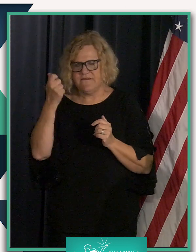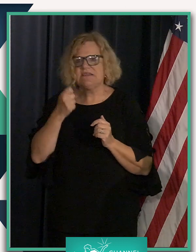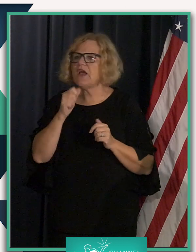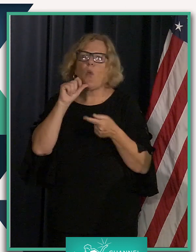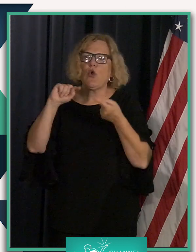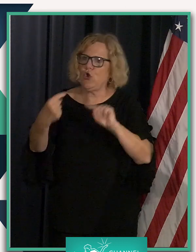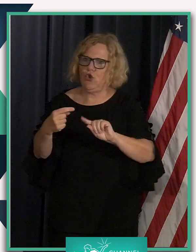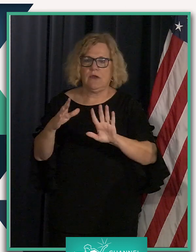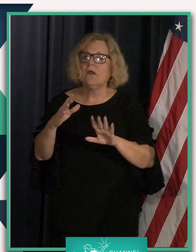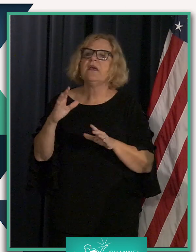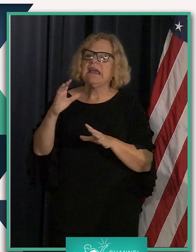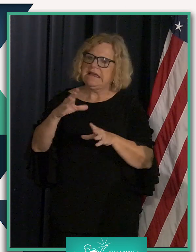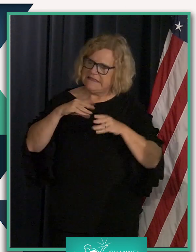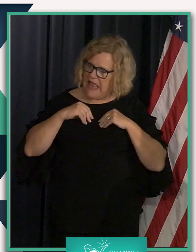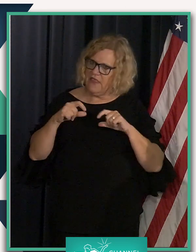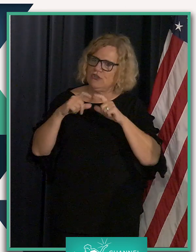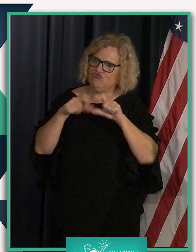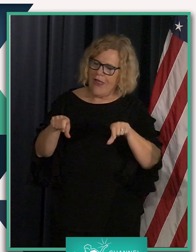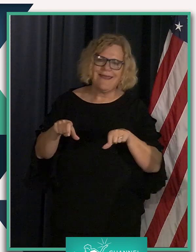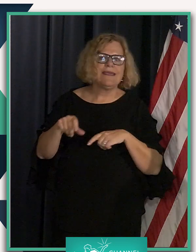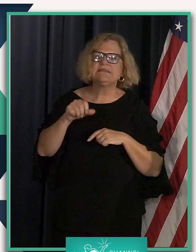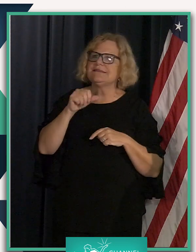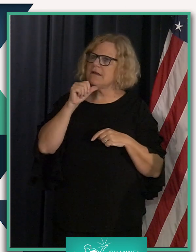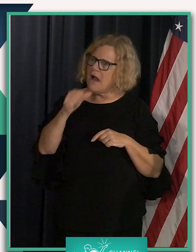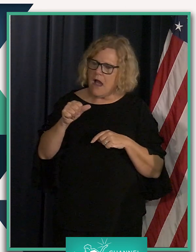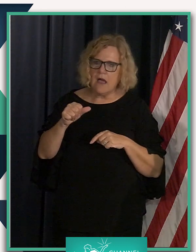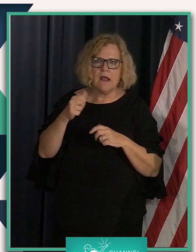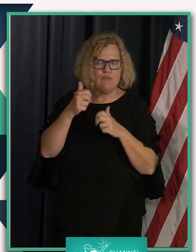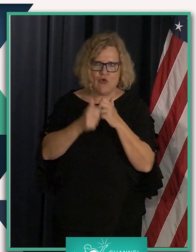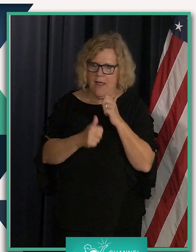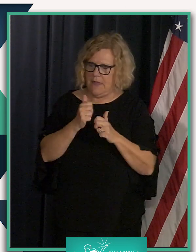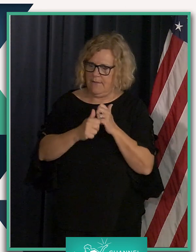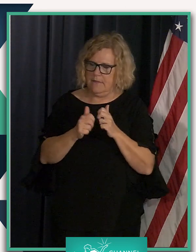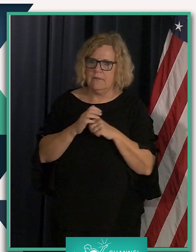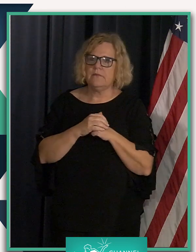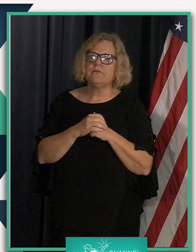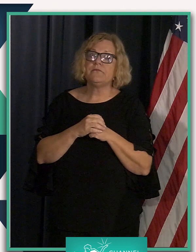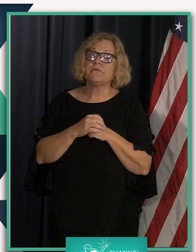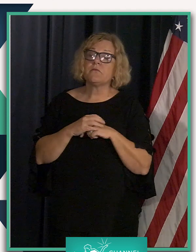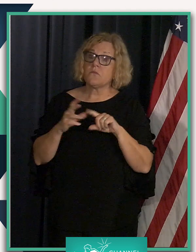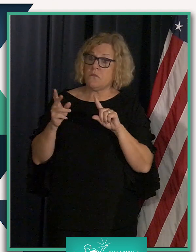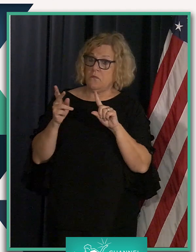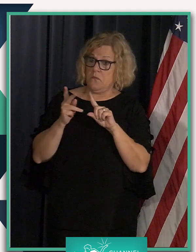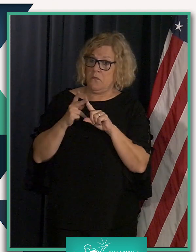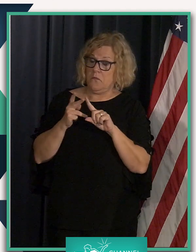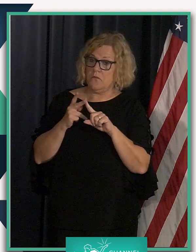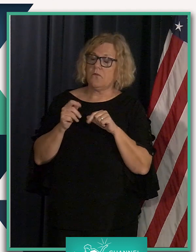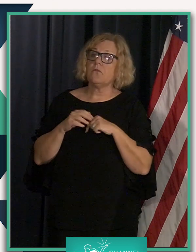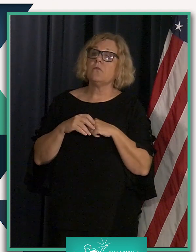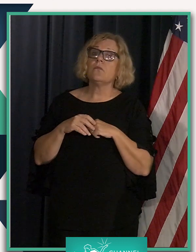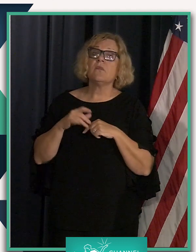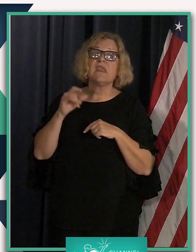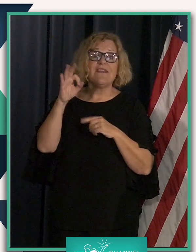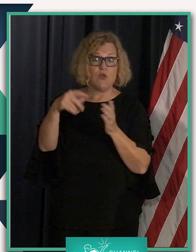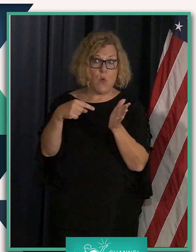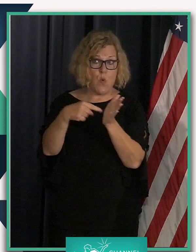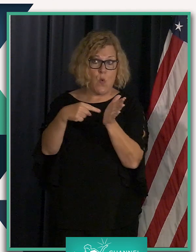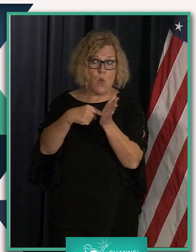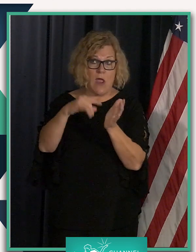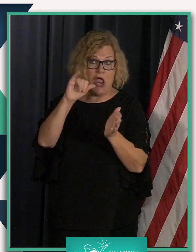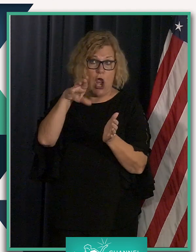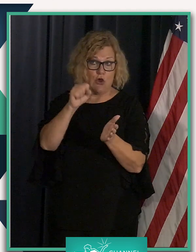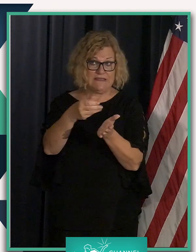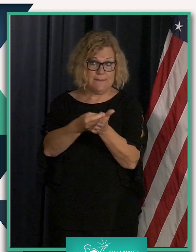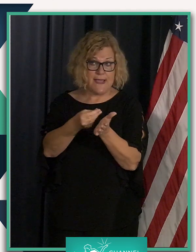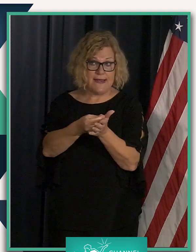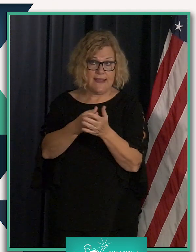it. Take the check. It's not a problem. Second, if you owe the IRS